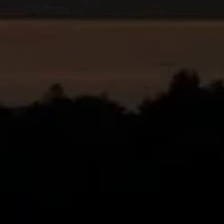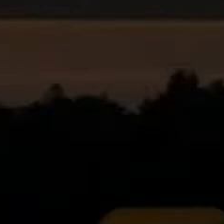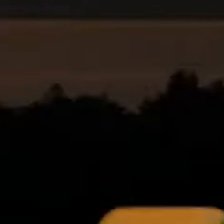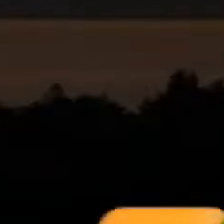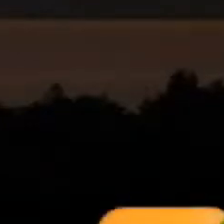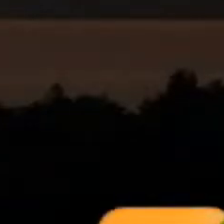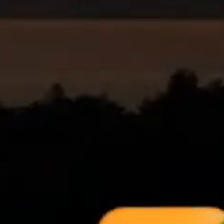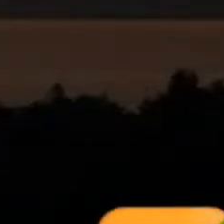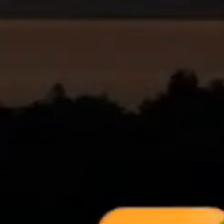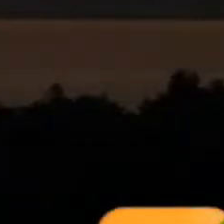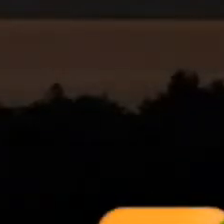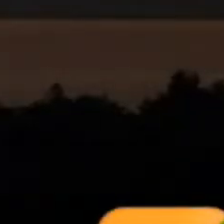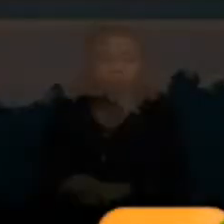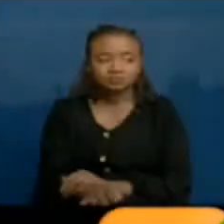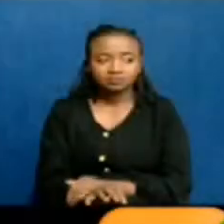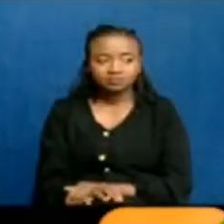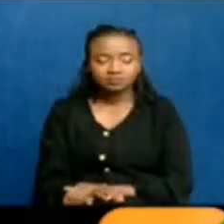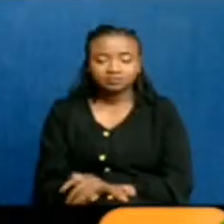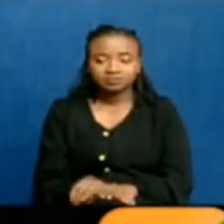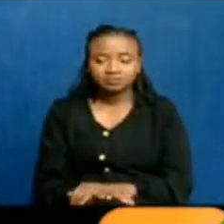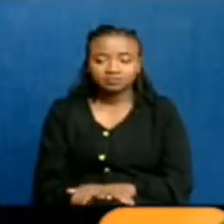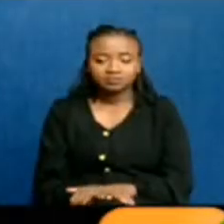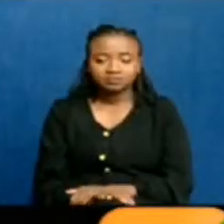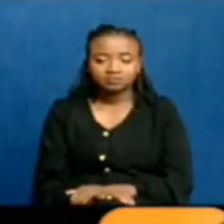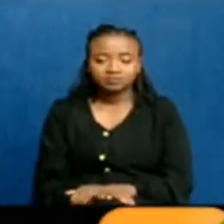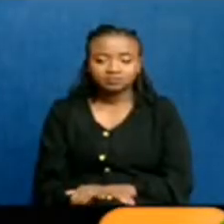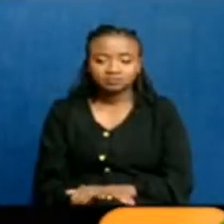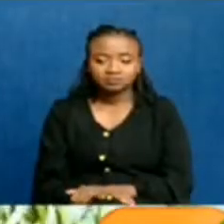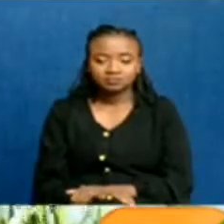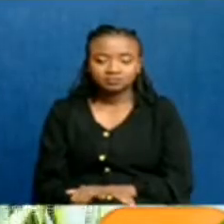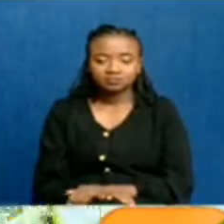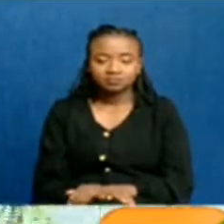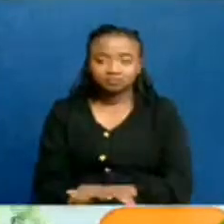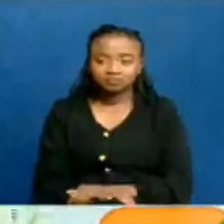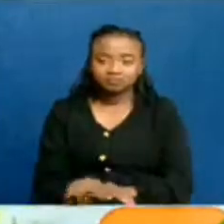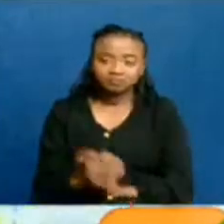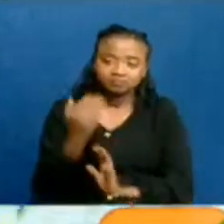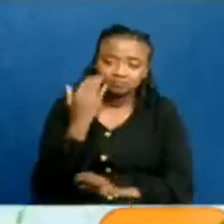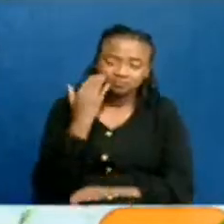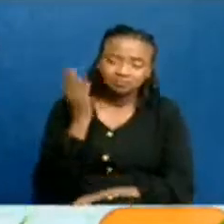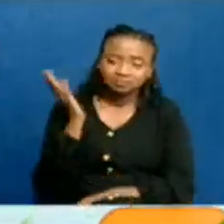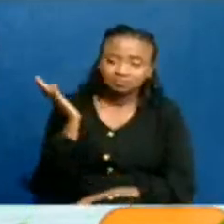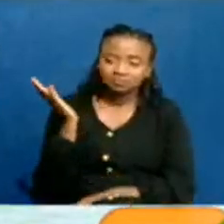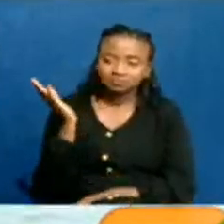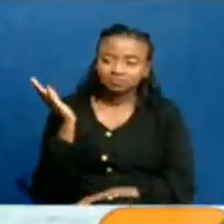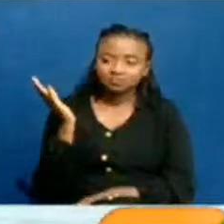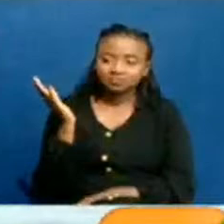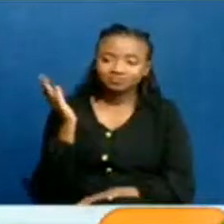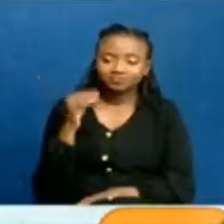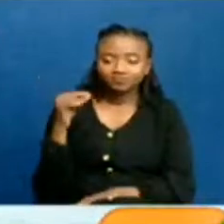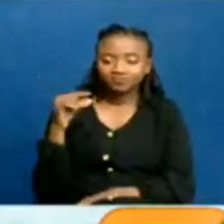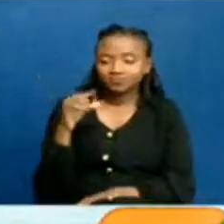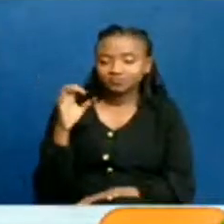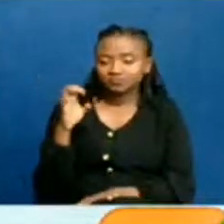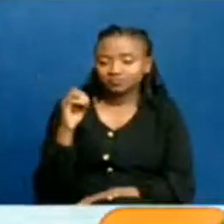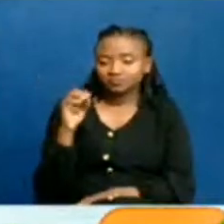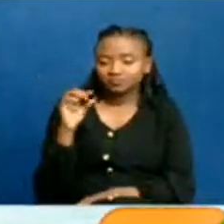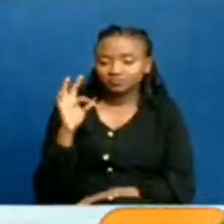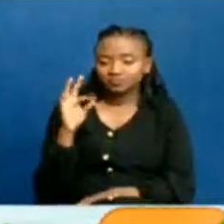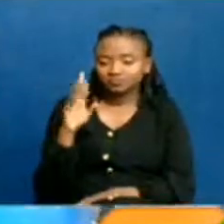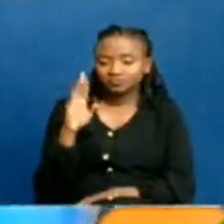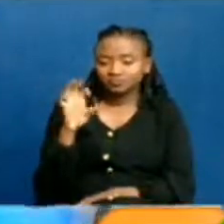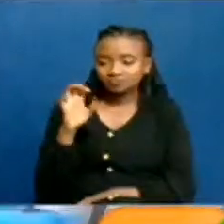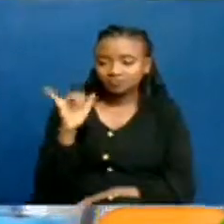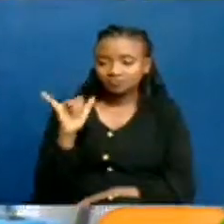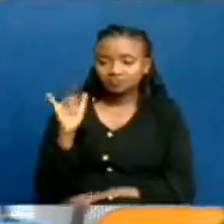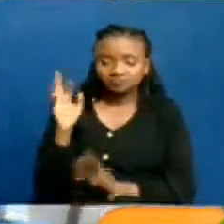As the sun casts its golden rays upon Lake Victoria, Geoffrey Omondi rises with it, ready